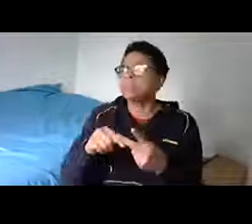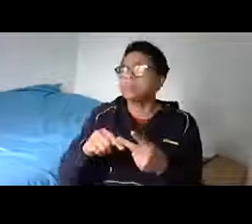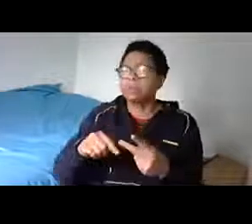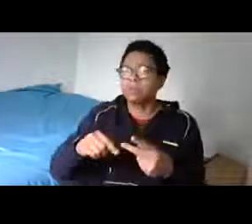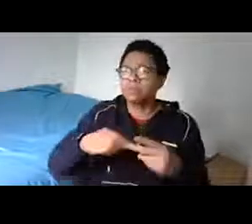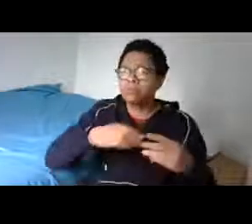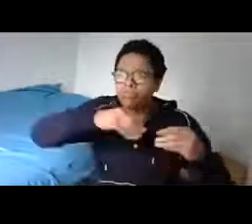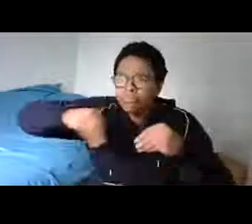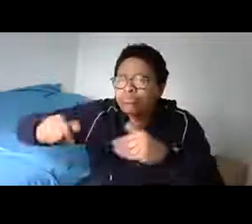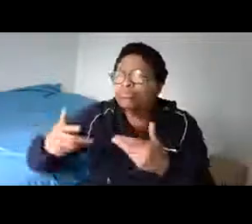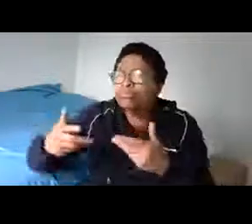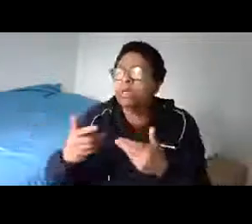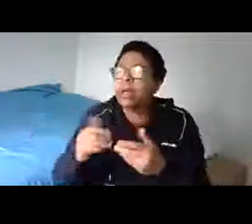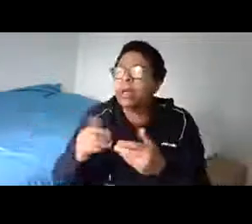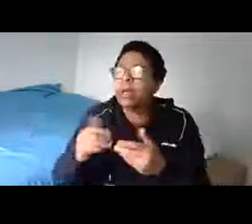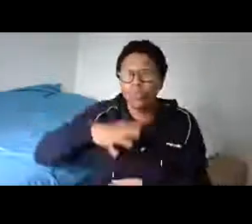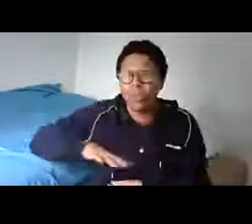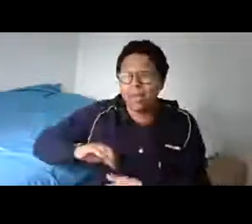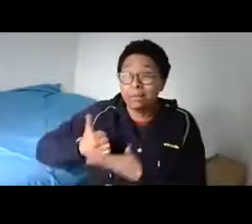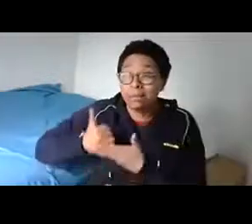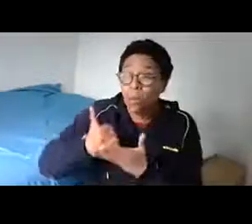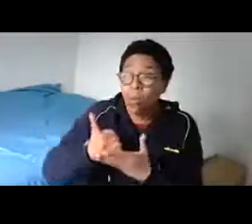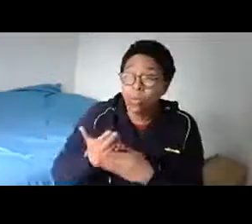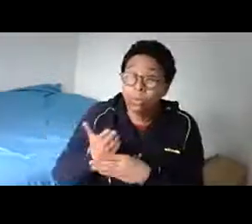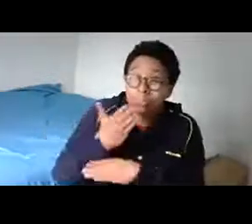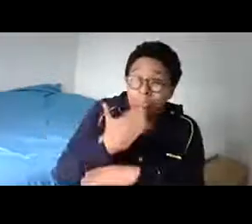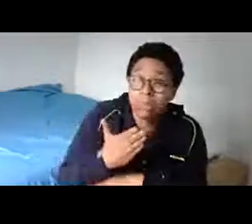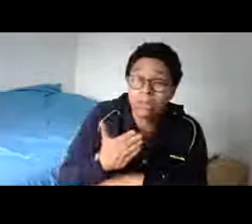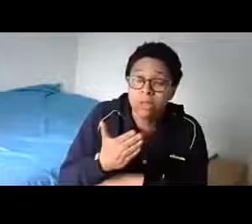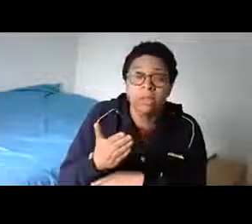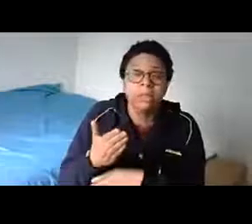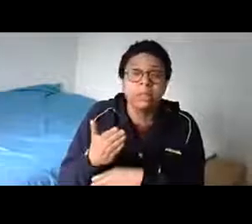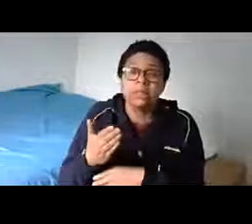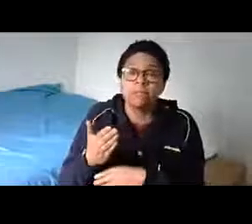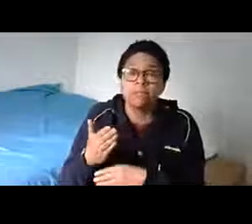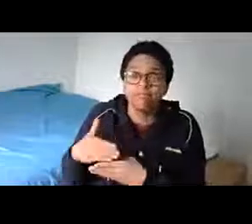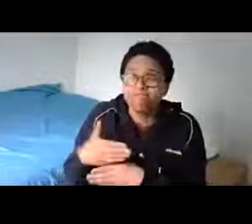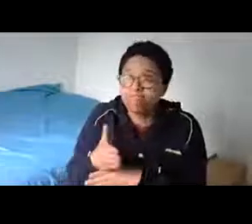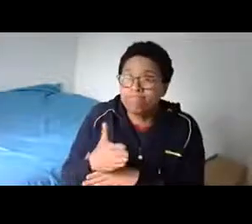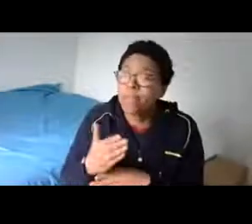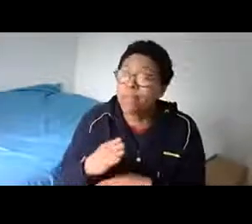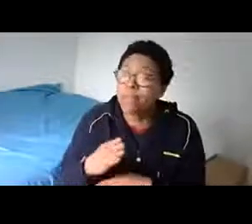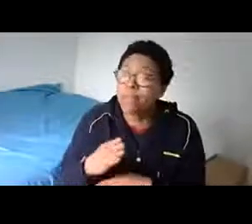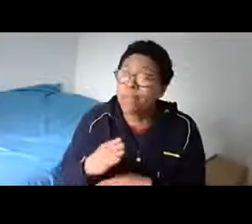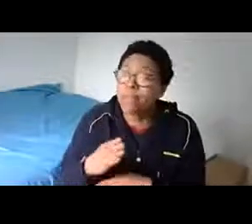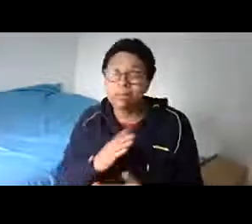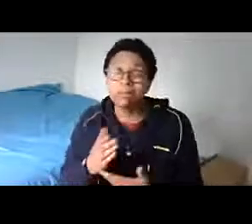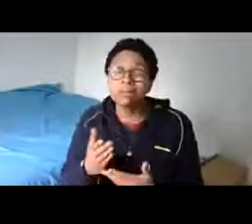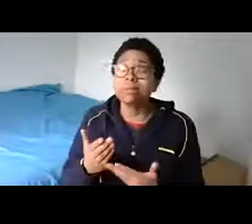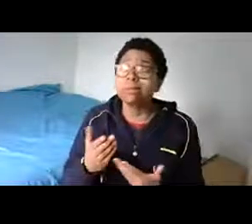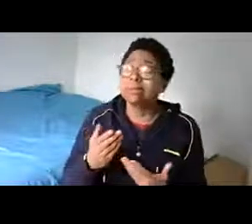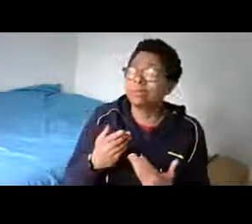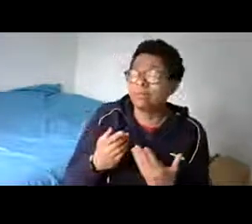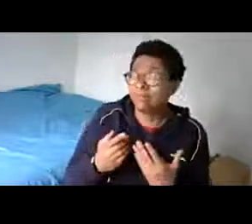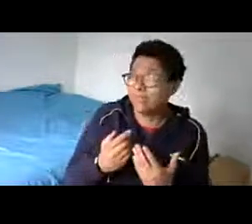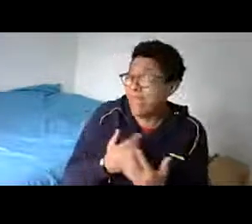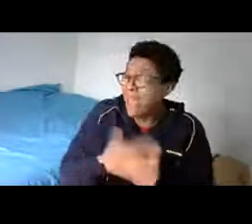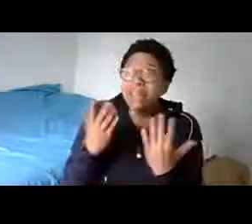maintain your home, garden, just extra support that you pay for. So that there